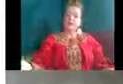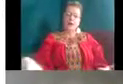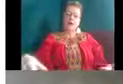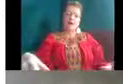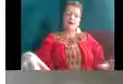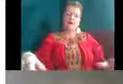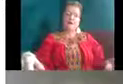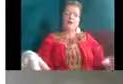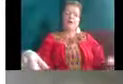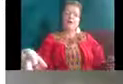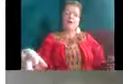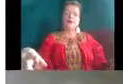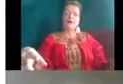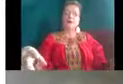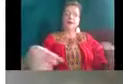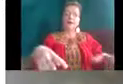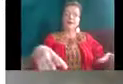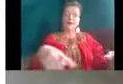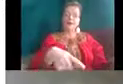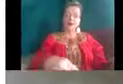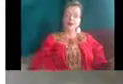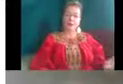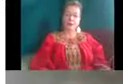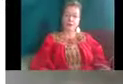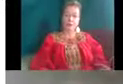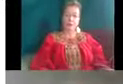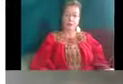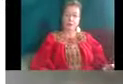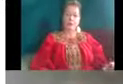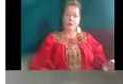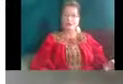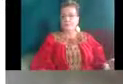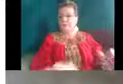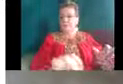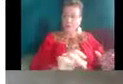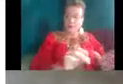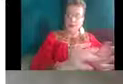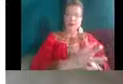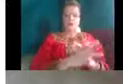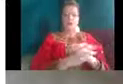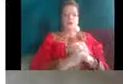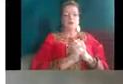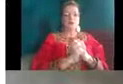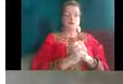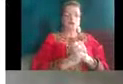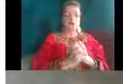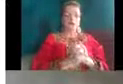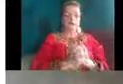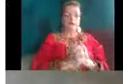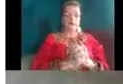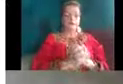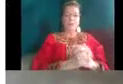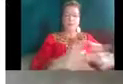and then you can activate it with your foot so